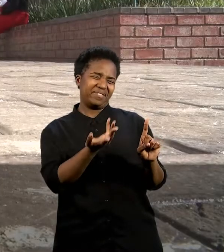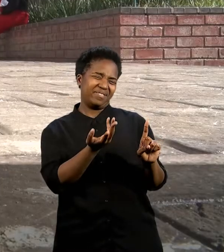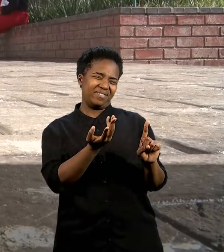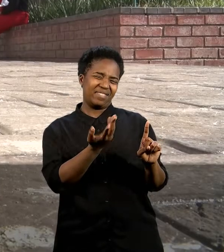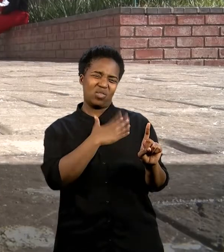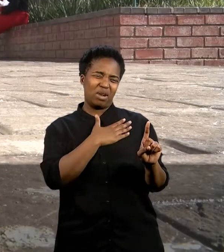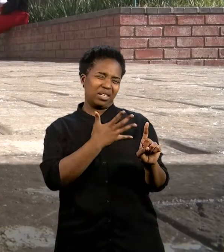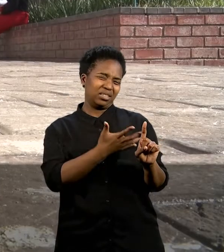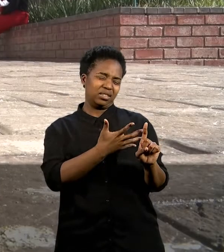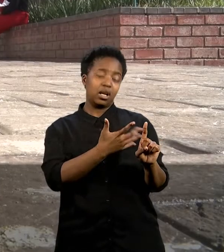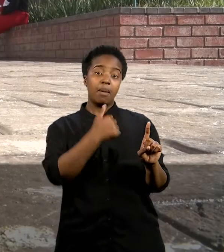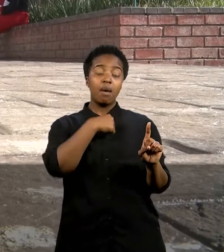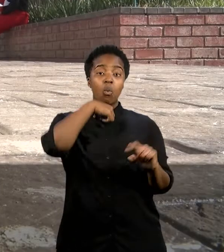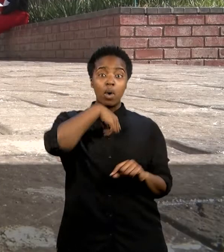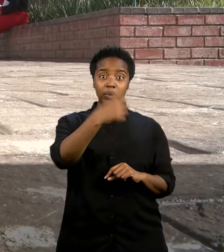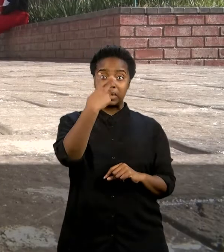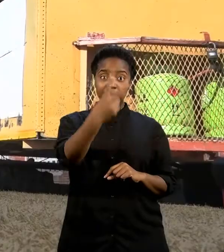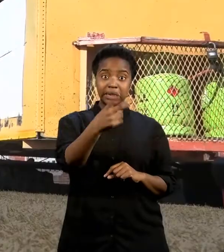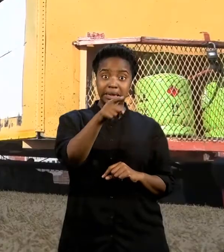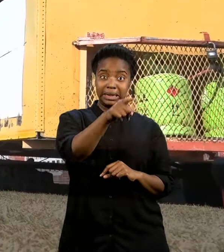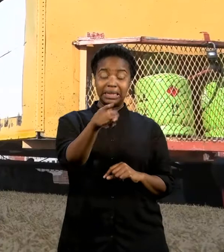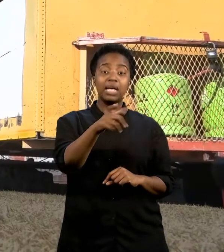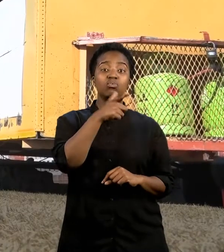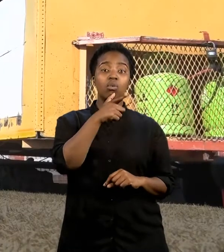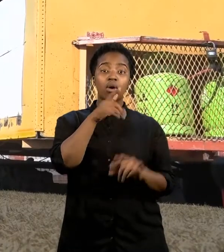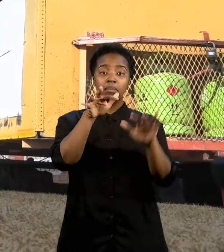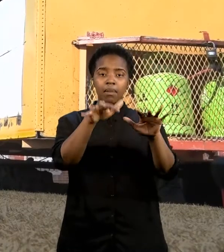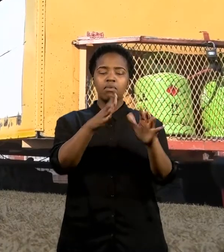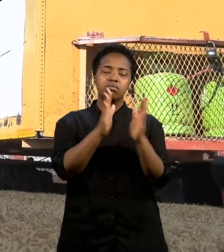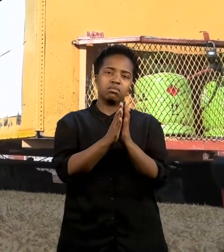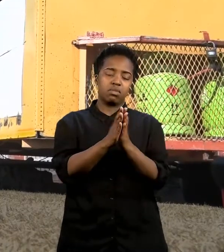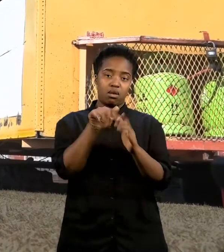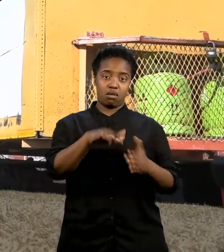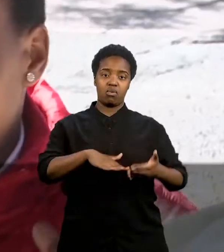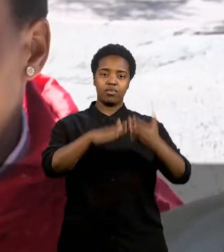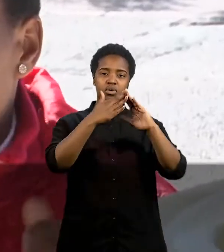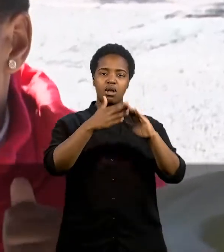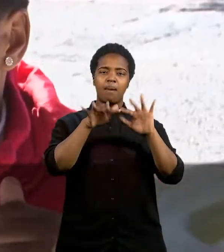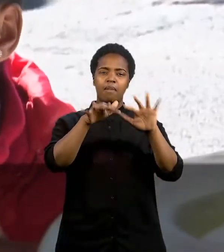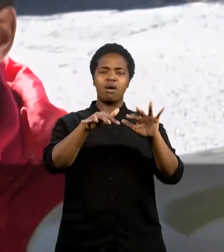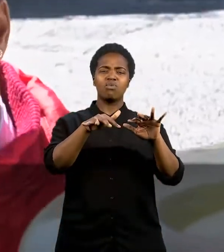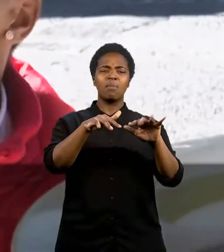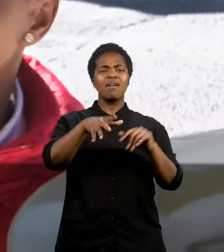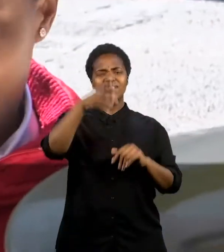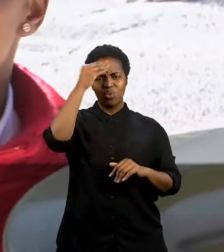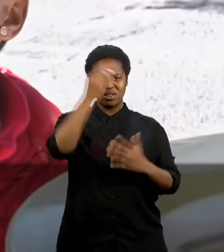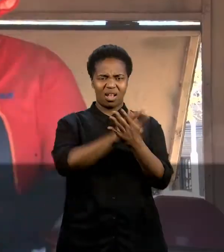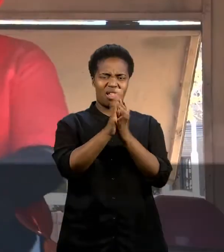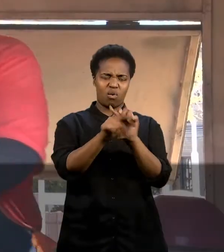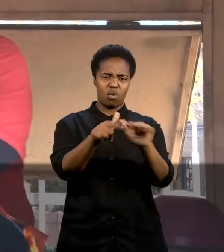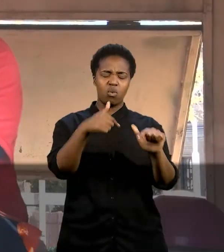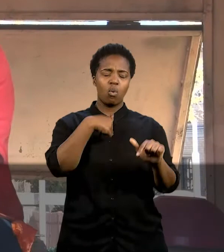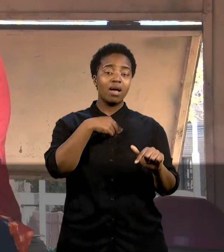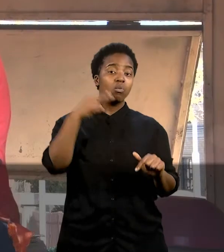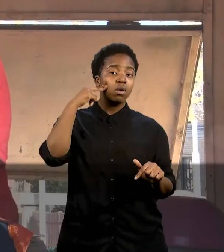akakhulumi. Into esingathanda ukuyibona noma engingathanda ukuyibona i-change kule community esiphila kiyo ukuthi thina njengoba